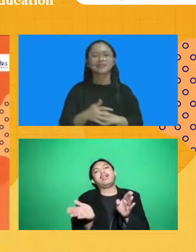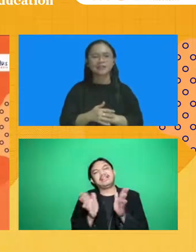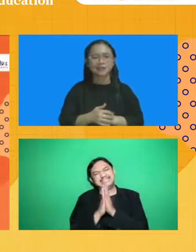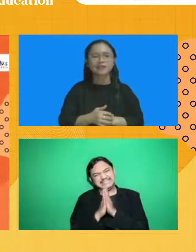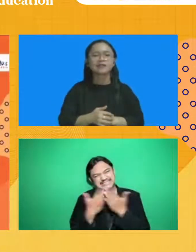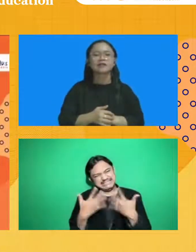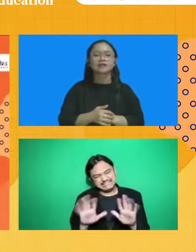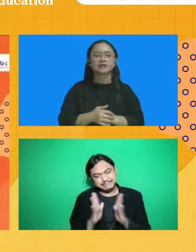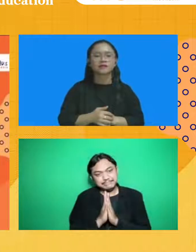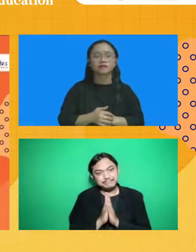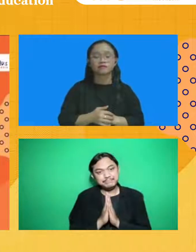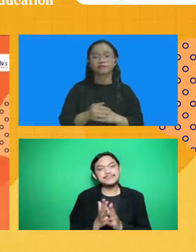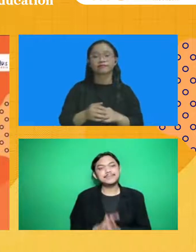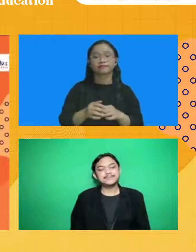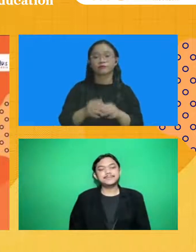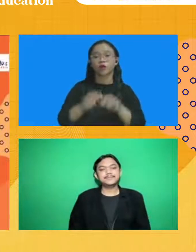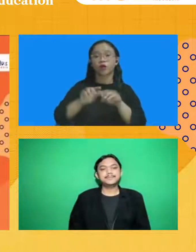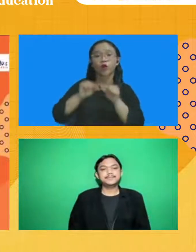group.